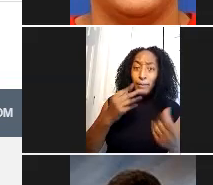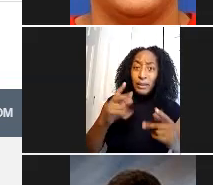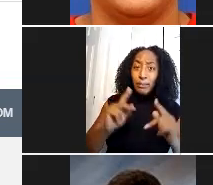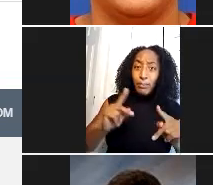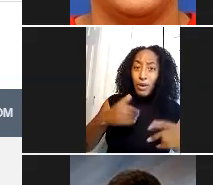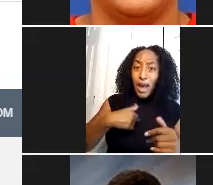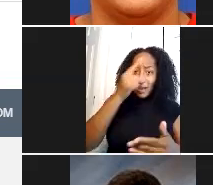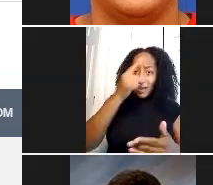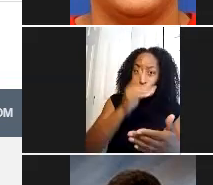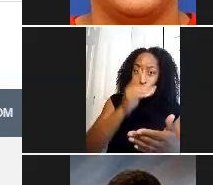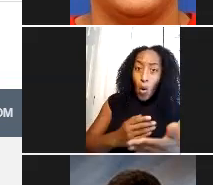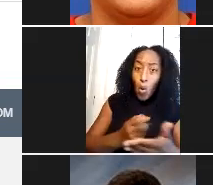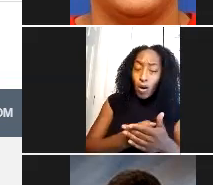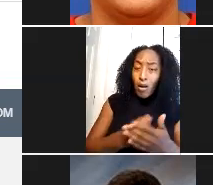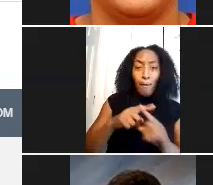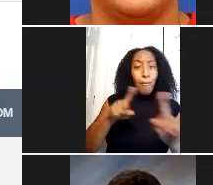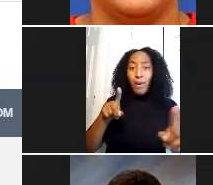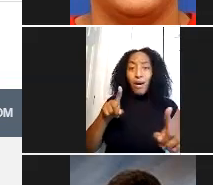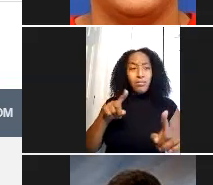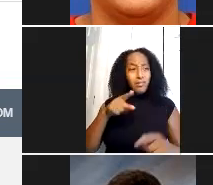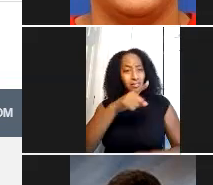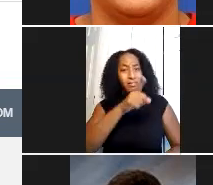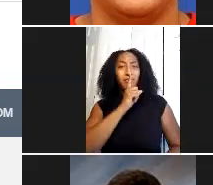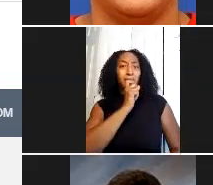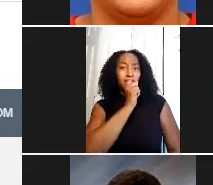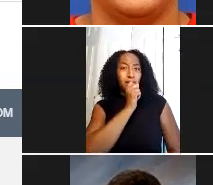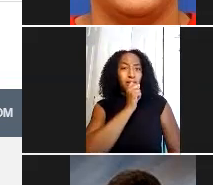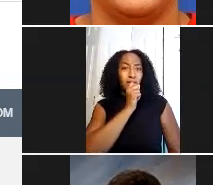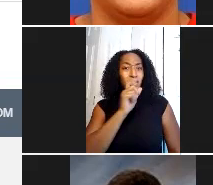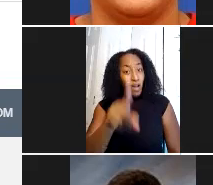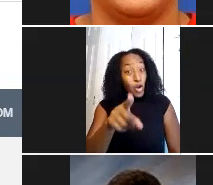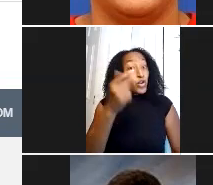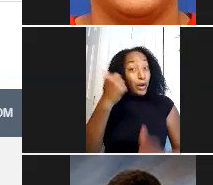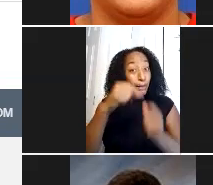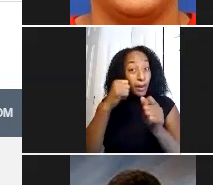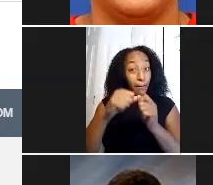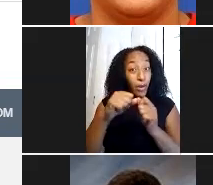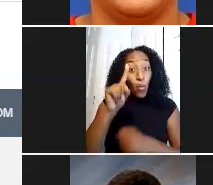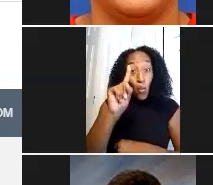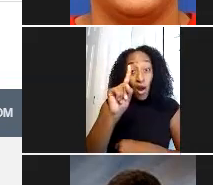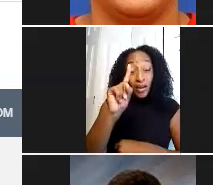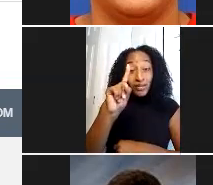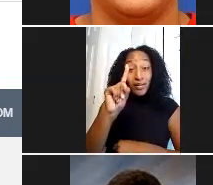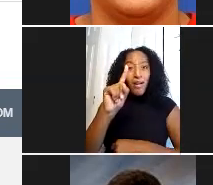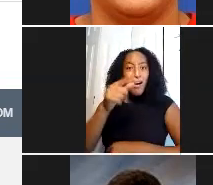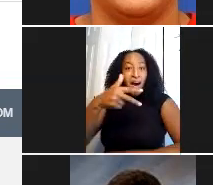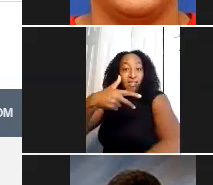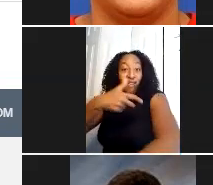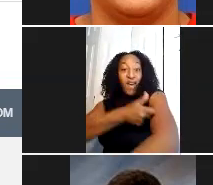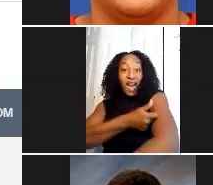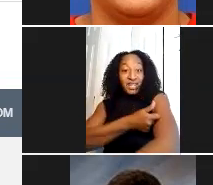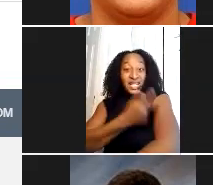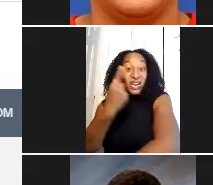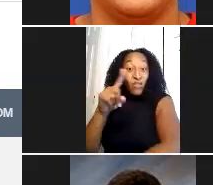back with one of the vaccines for COVID, right? The manufacturer put it out there, and then not long